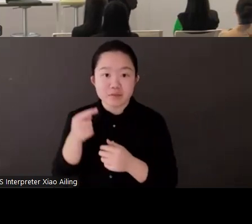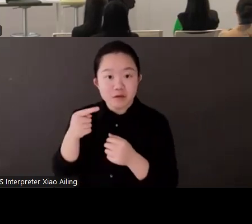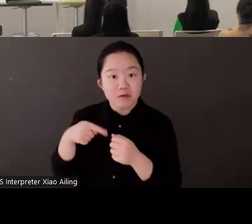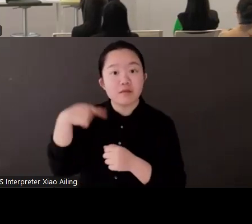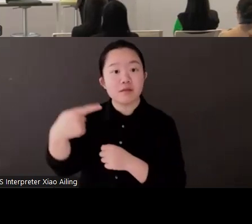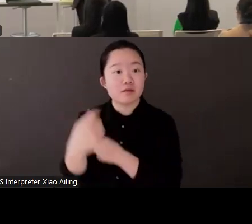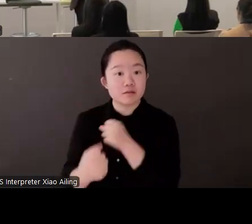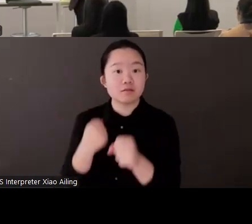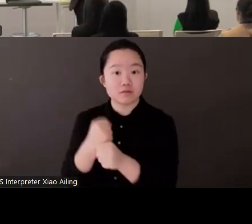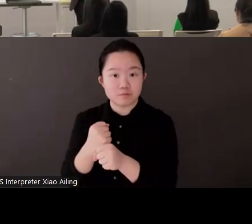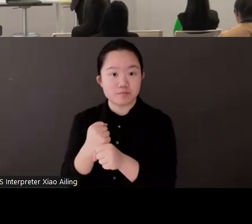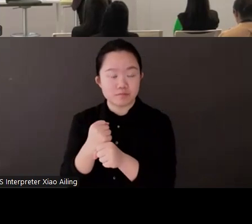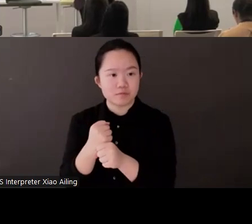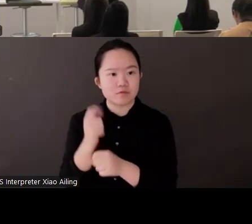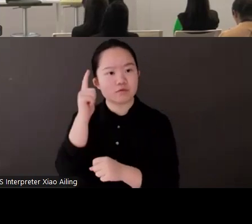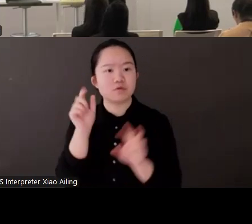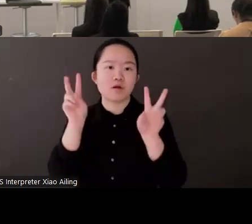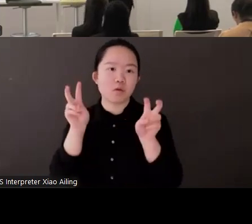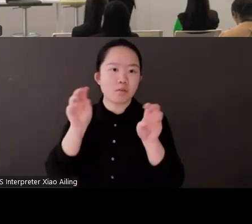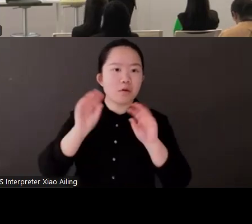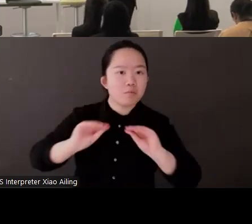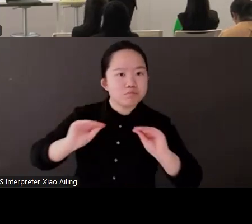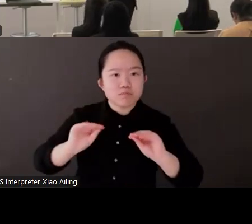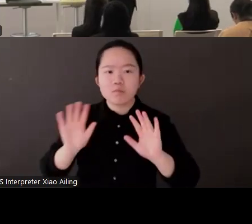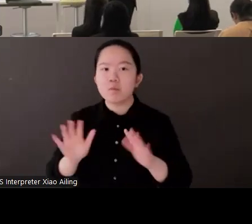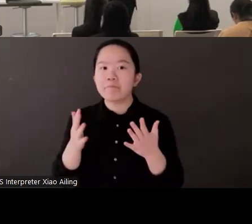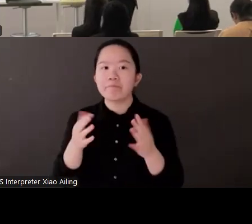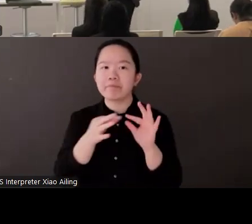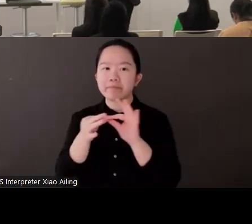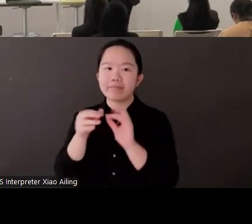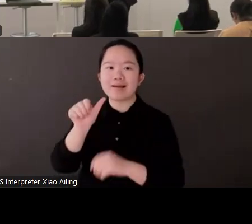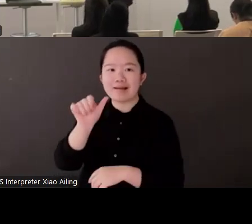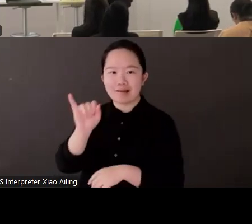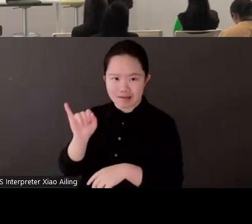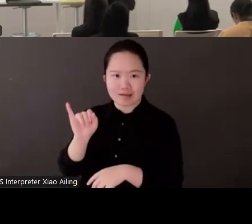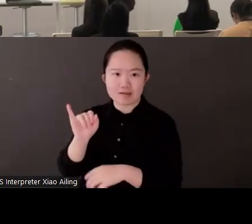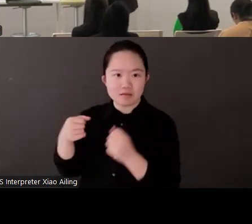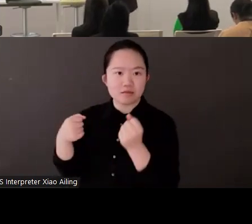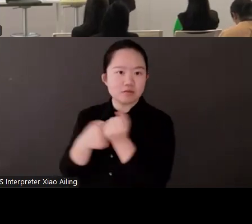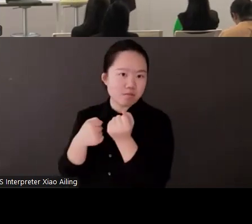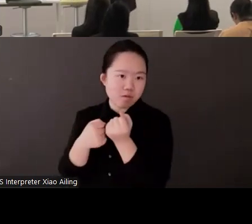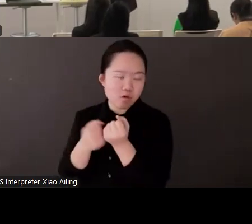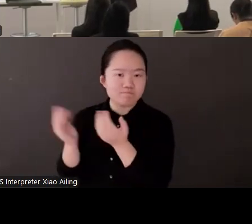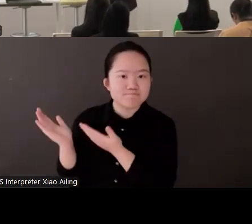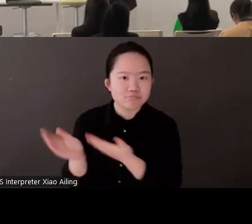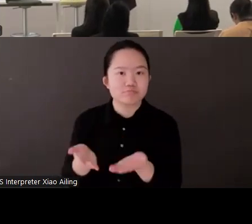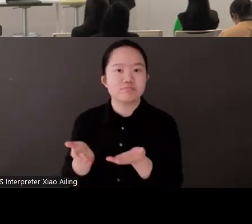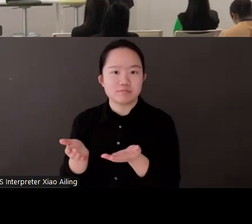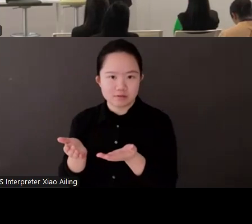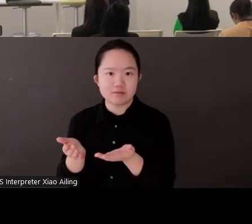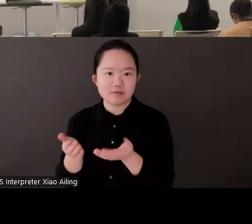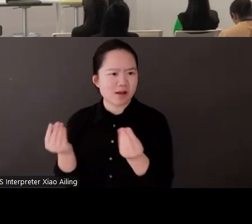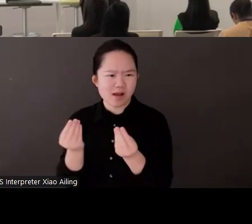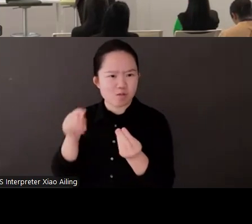the procurer and the tech and the end user, of course. We